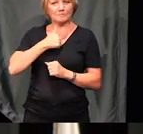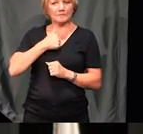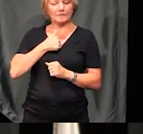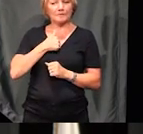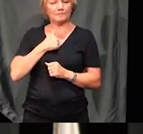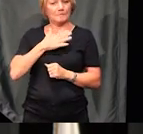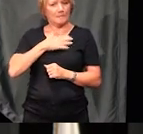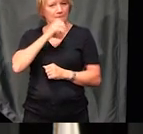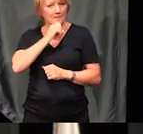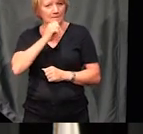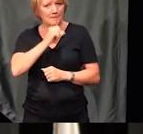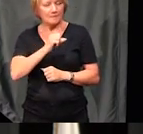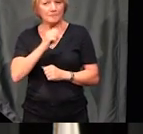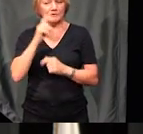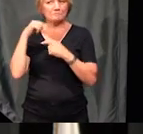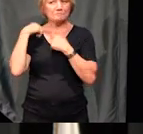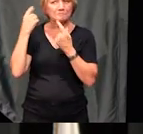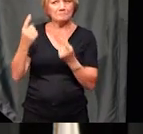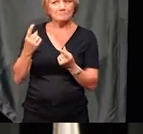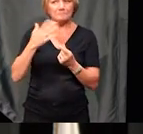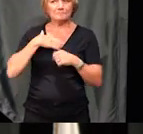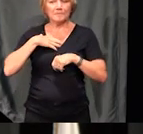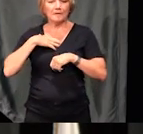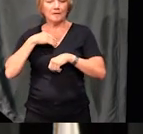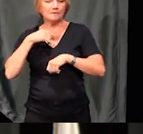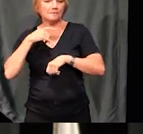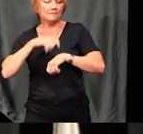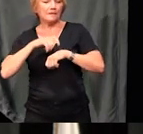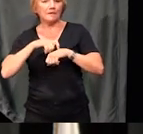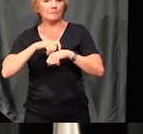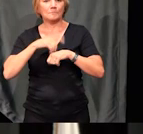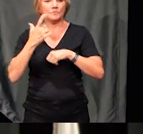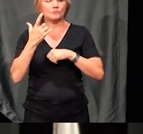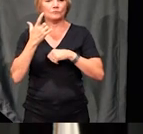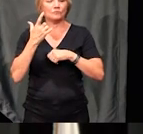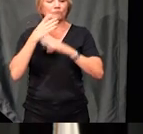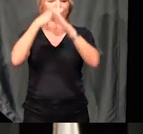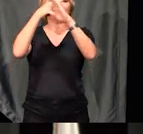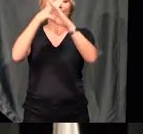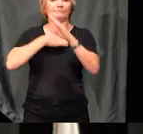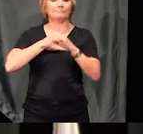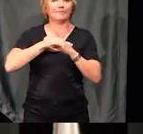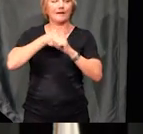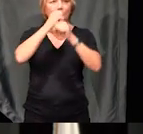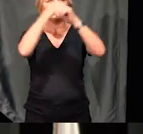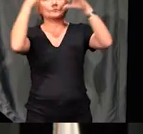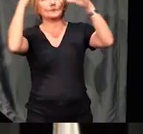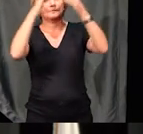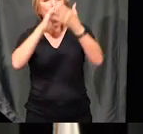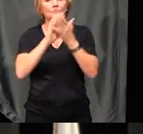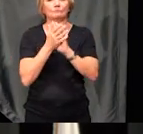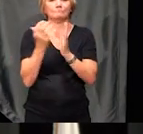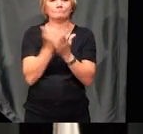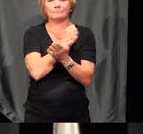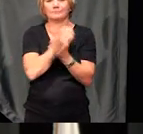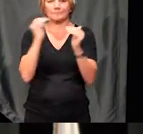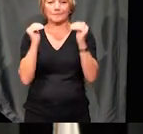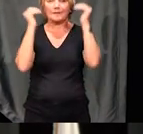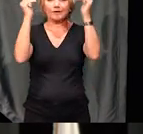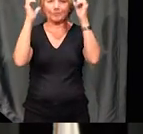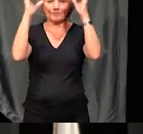age, the years, my roles to take away my dream of obtaining a higher education.